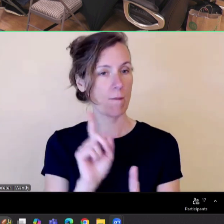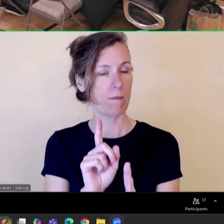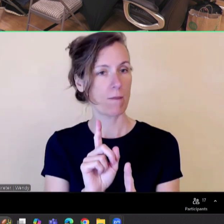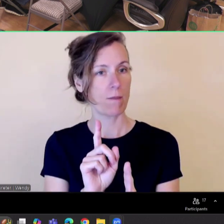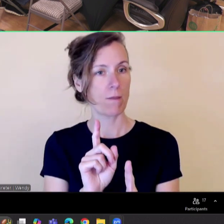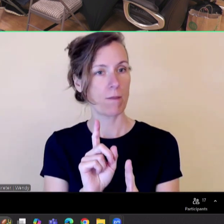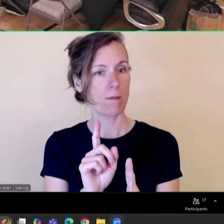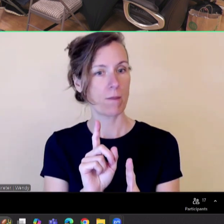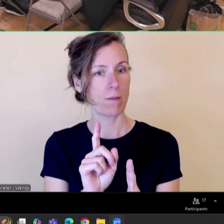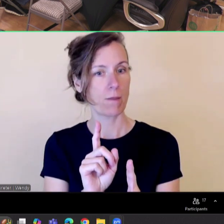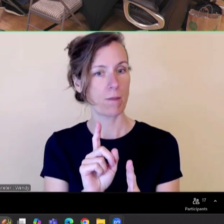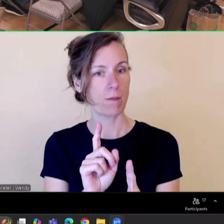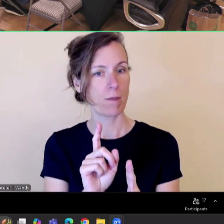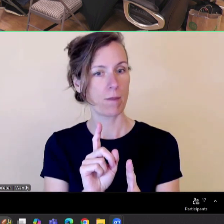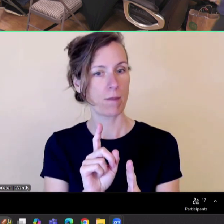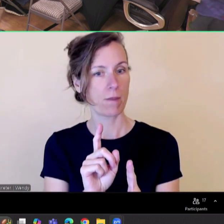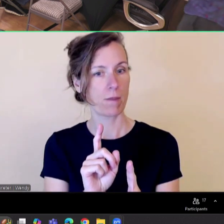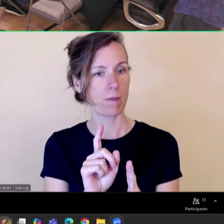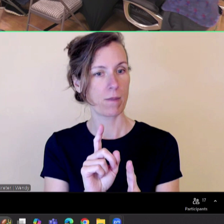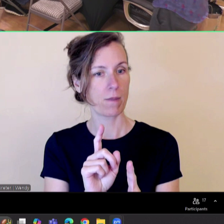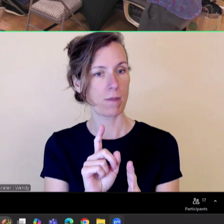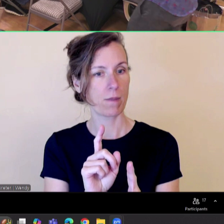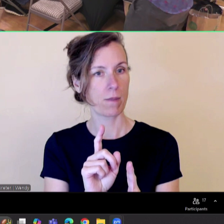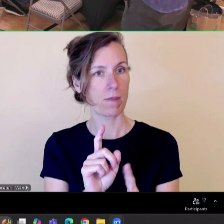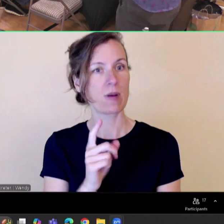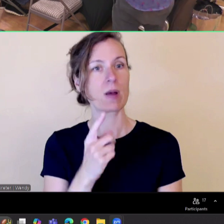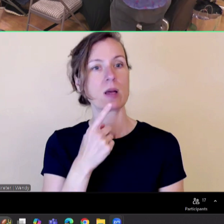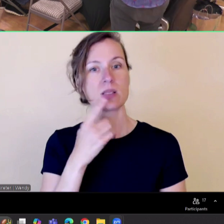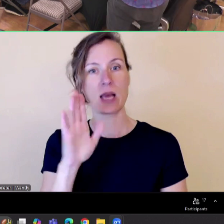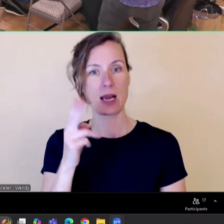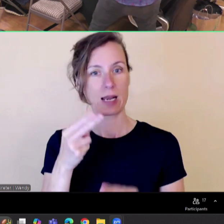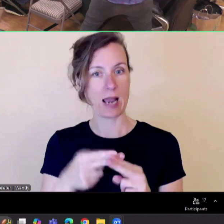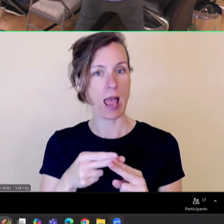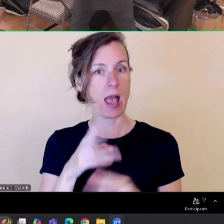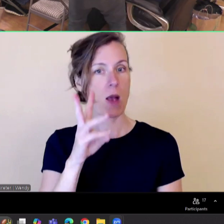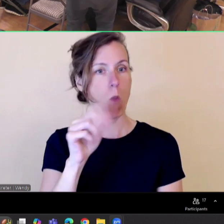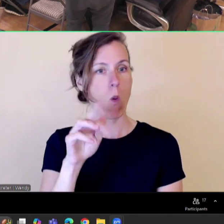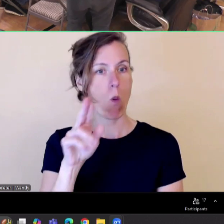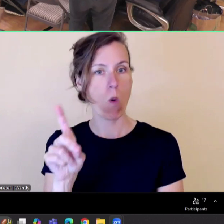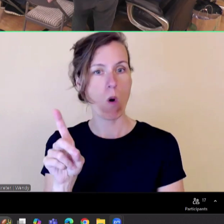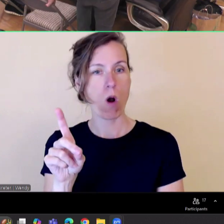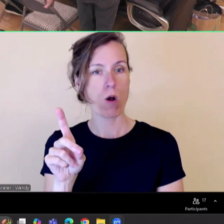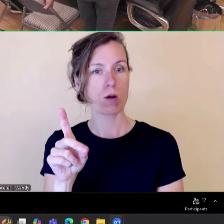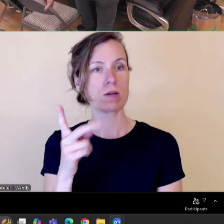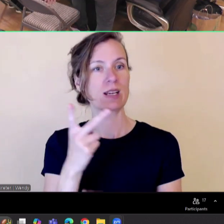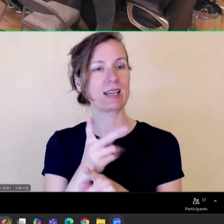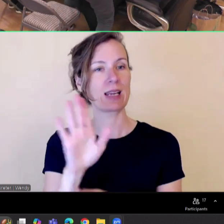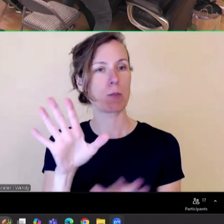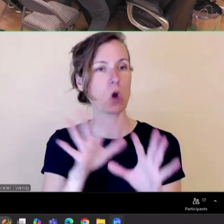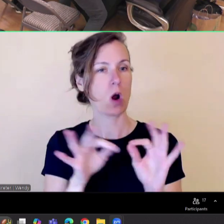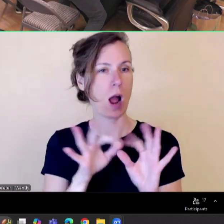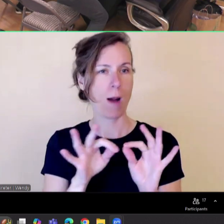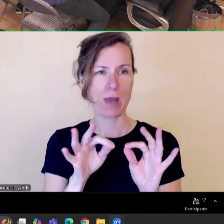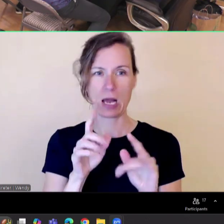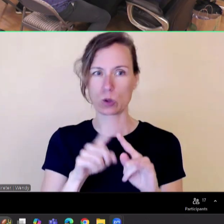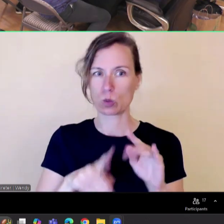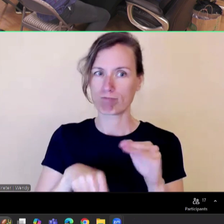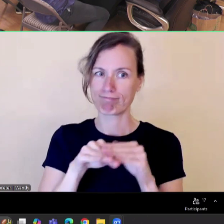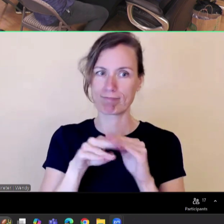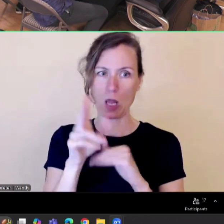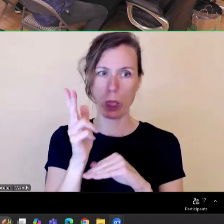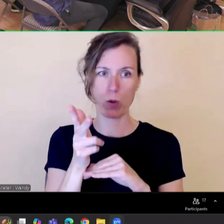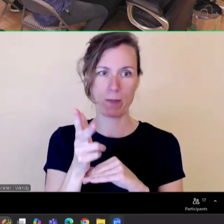mic, state your name, your ward, and keep your comment or question to 3